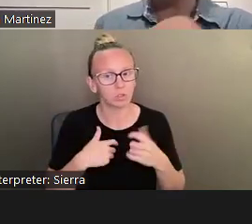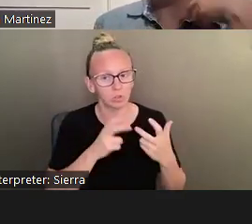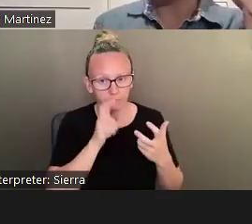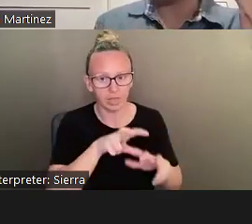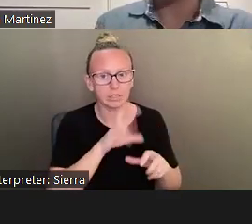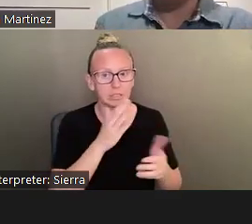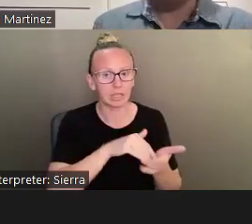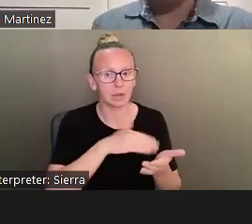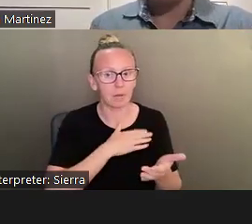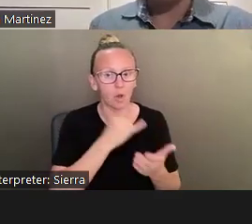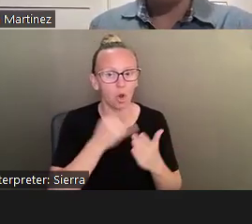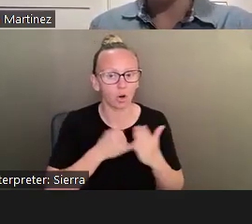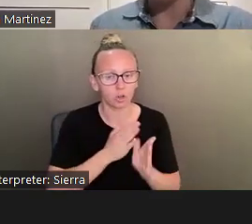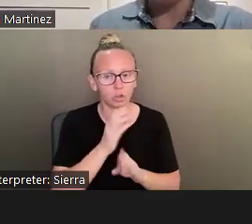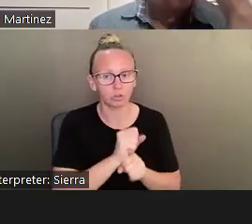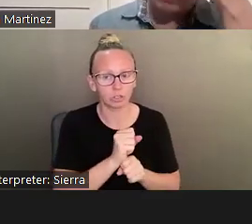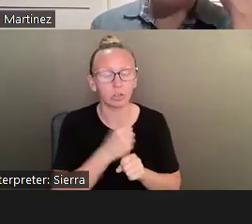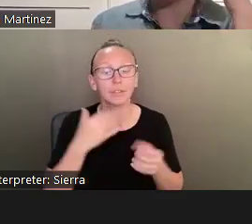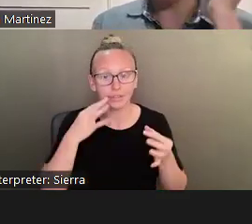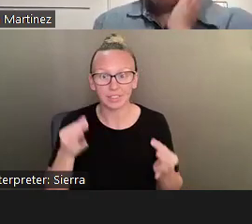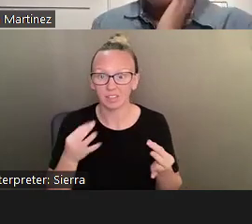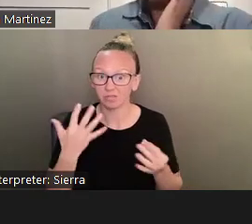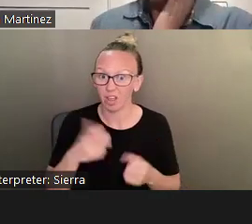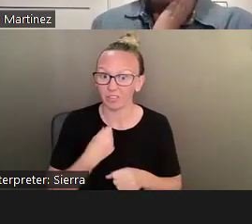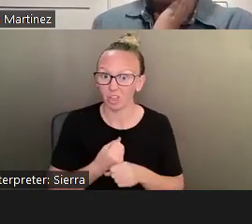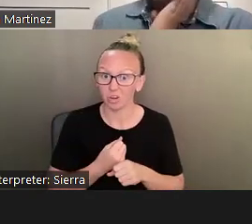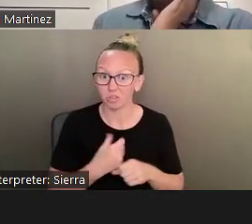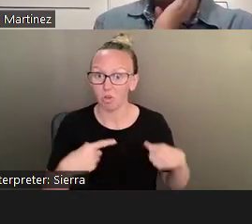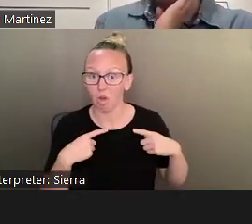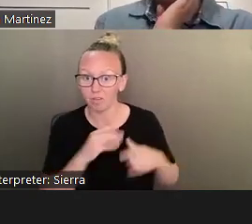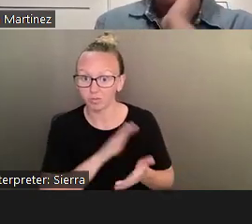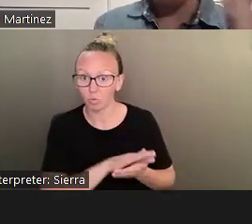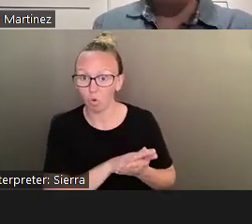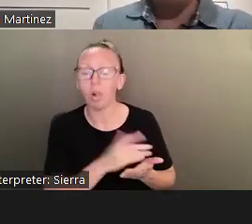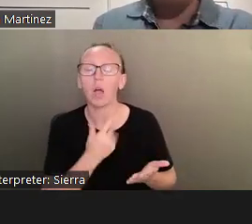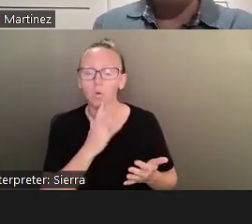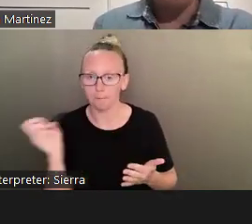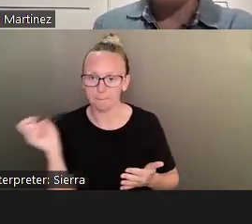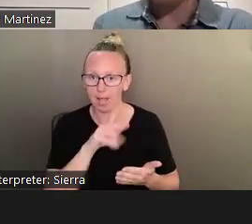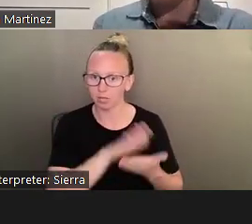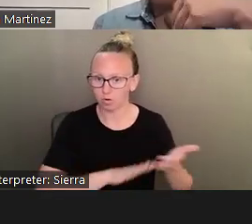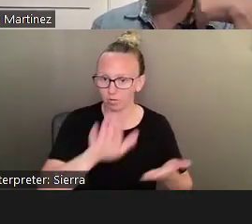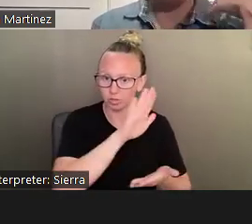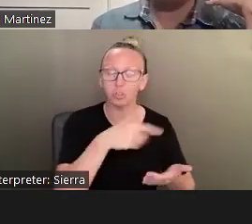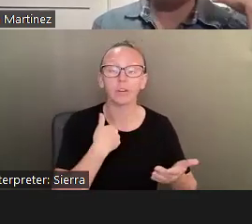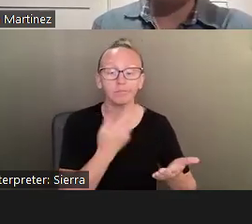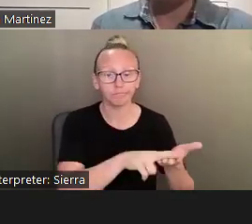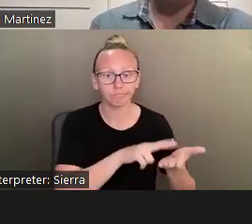And I decided I was going to go back to school after 5 years away. So I got into school in New Jersey, and I